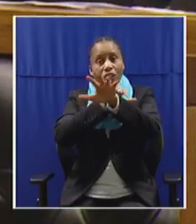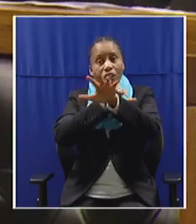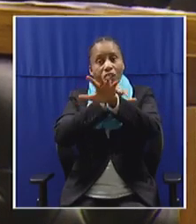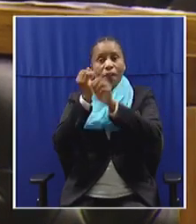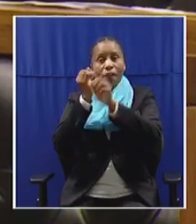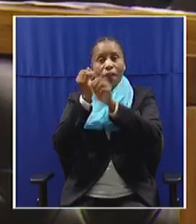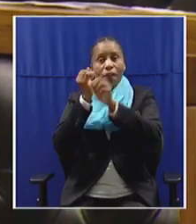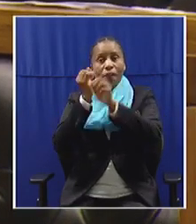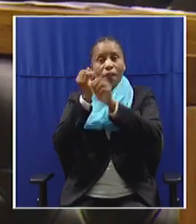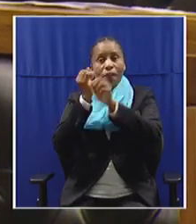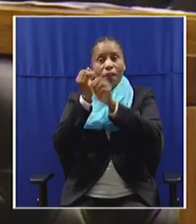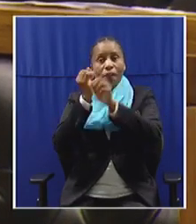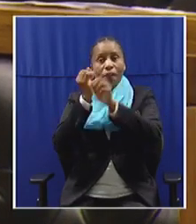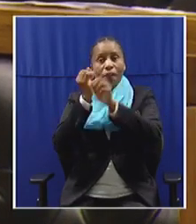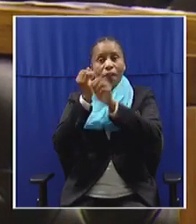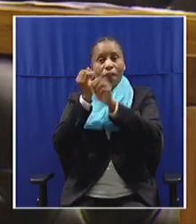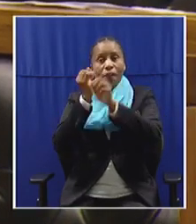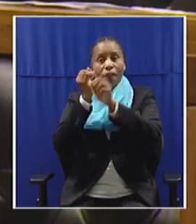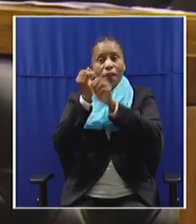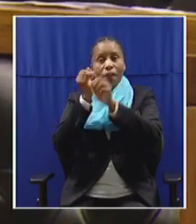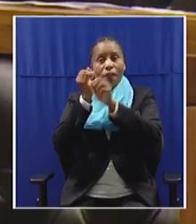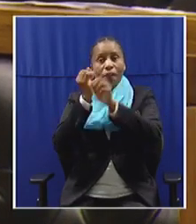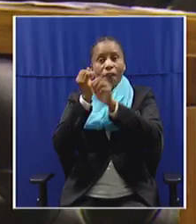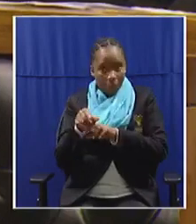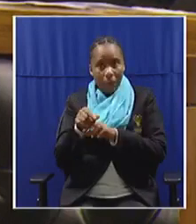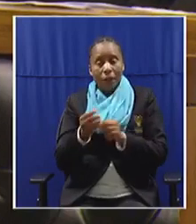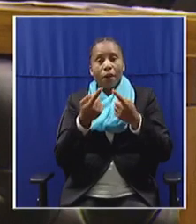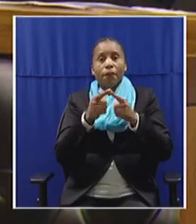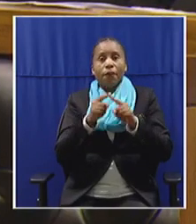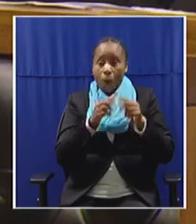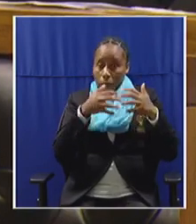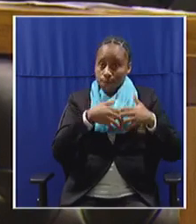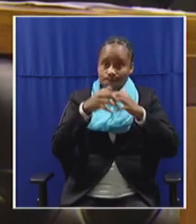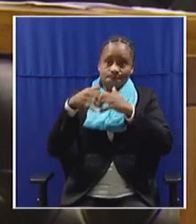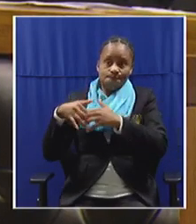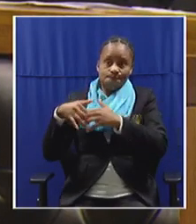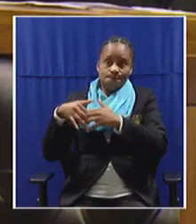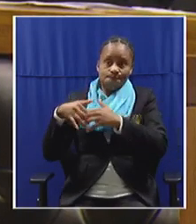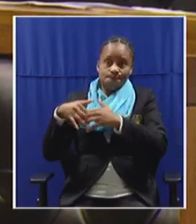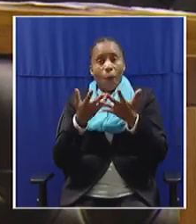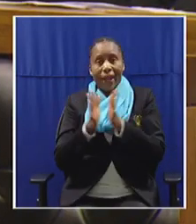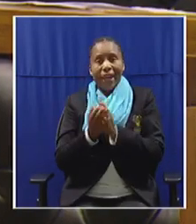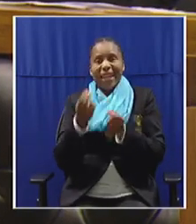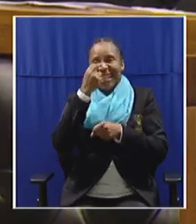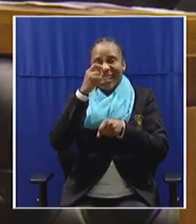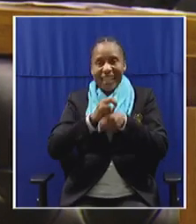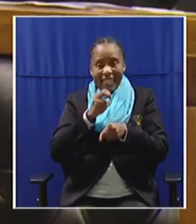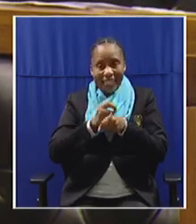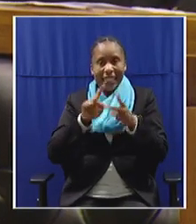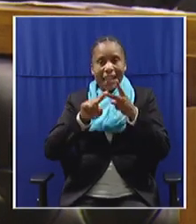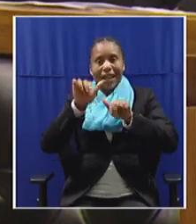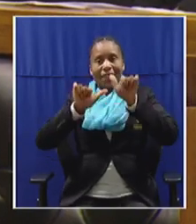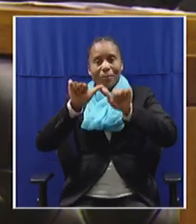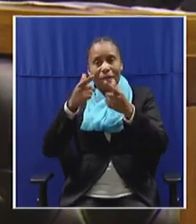various provinces for implementation of projects according to their needs assessment. In this regard,